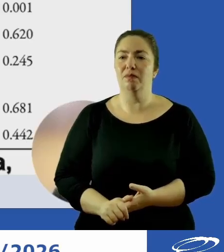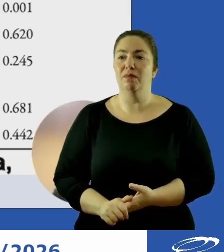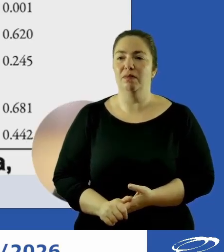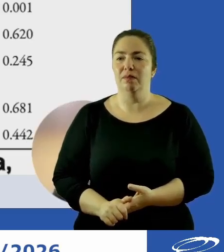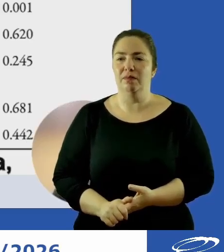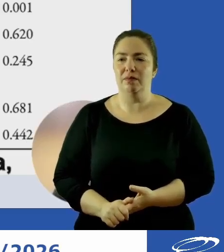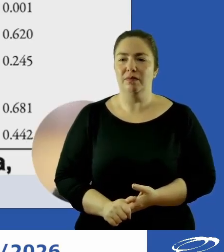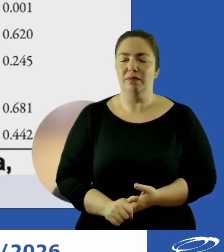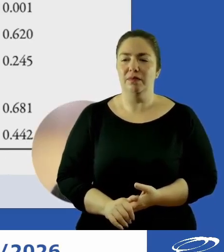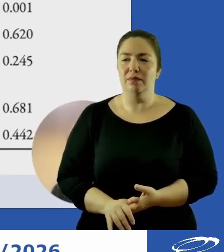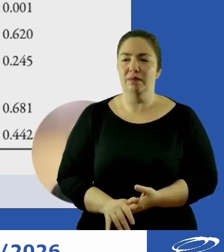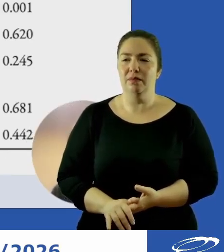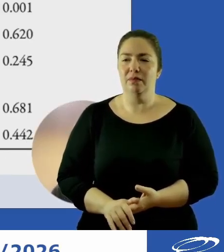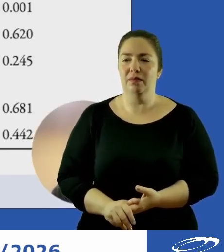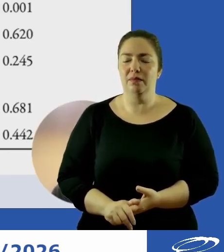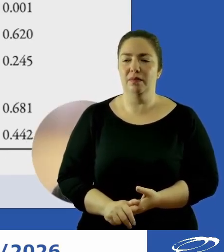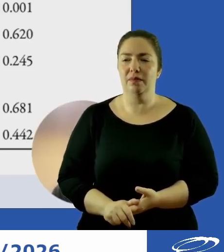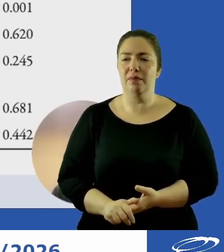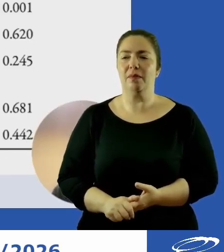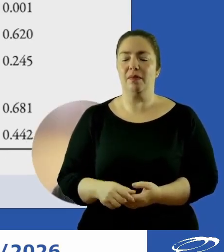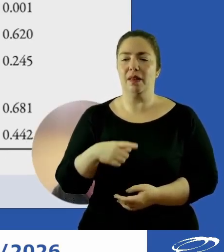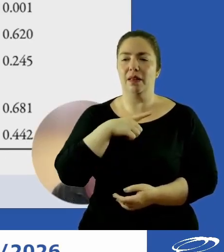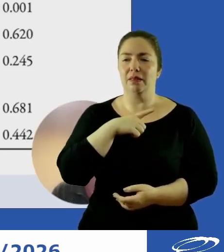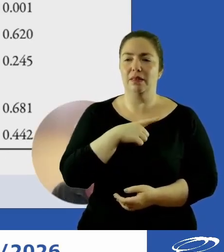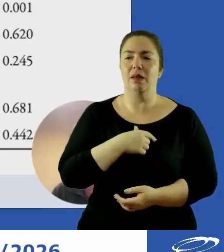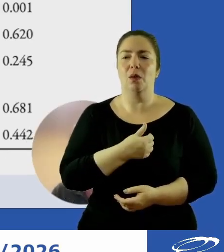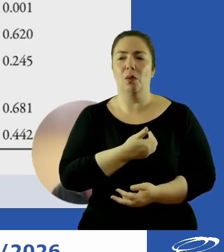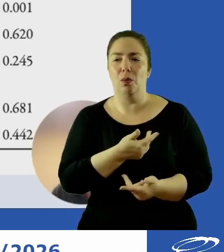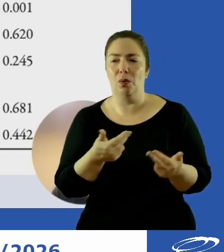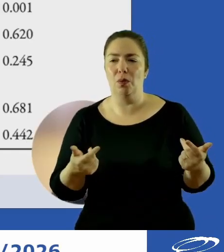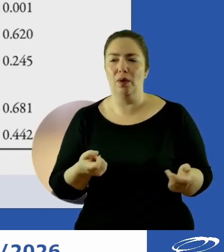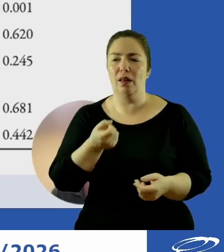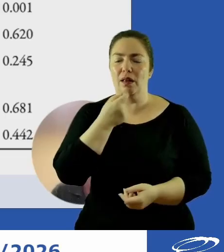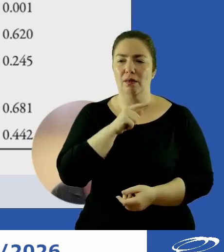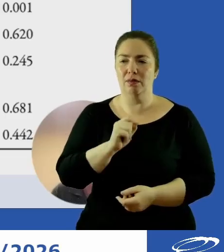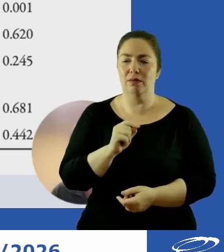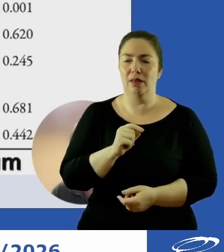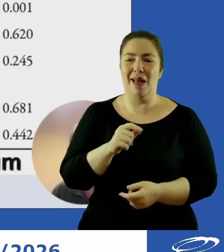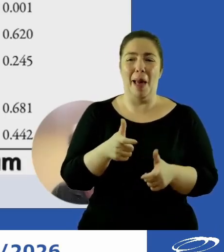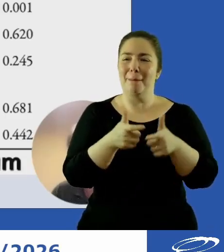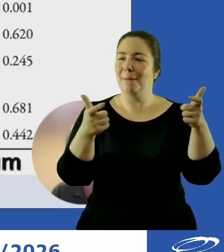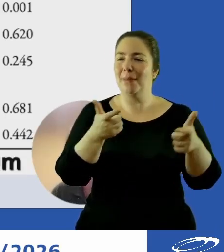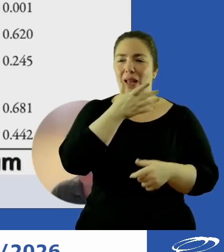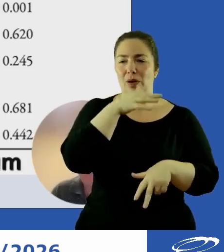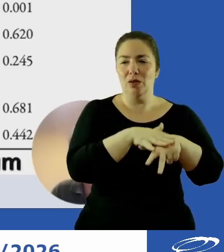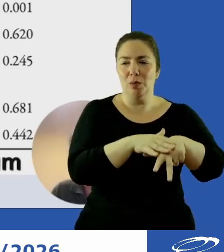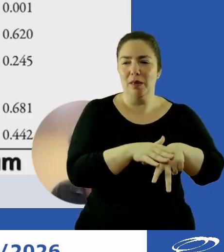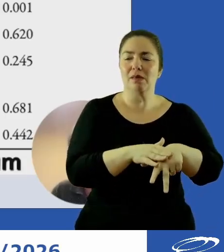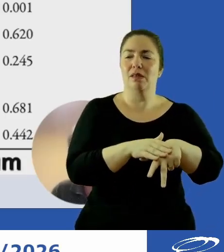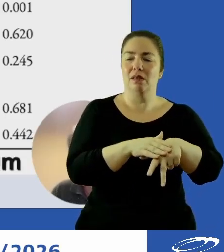than in daptomycin, mainly because the majority of the patients